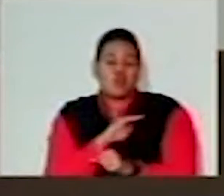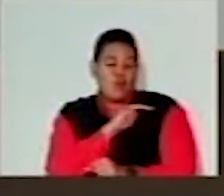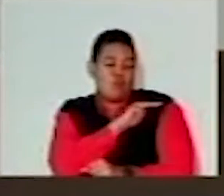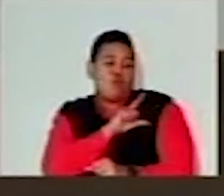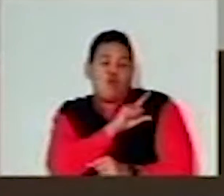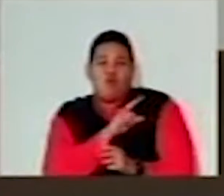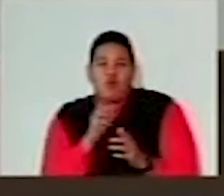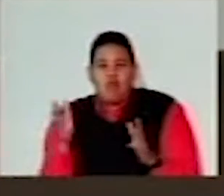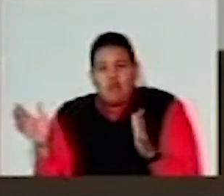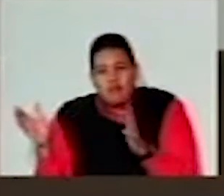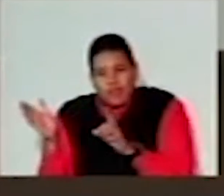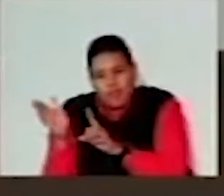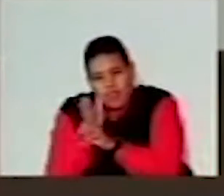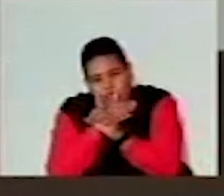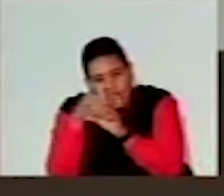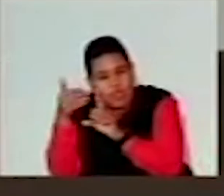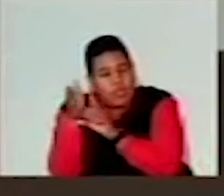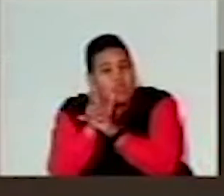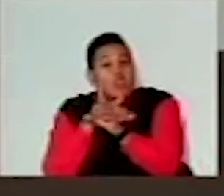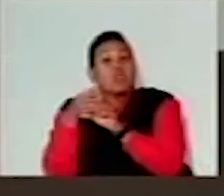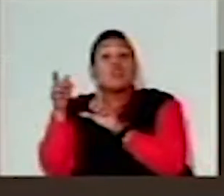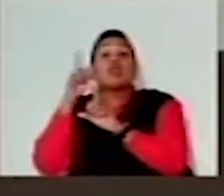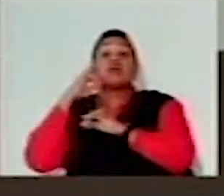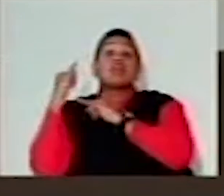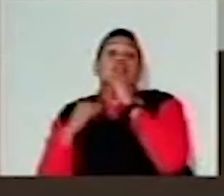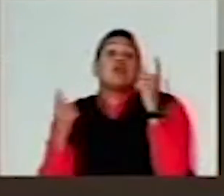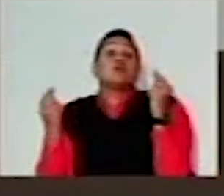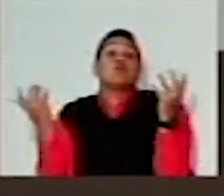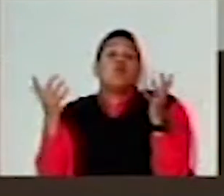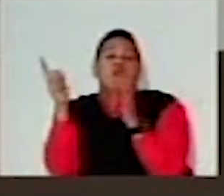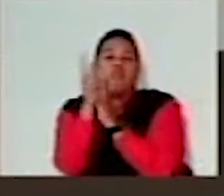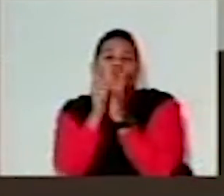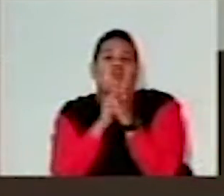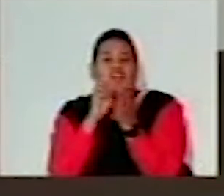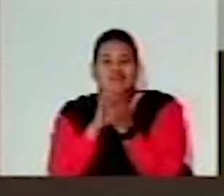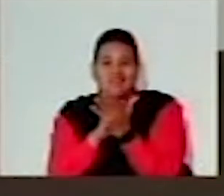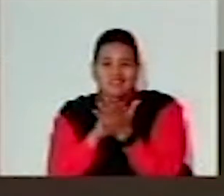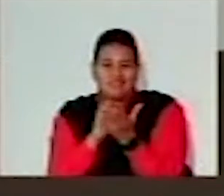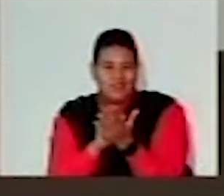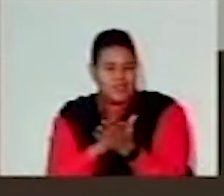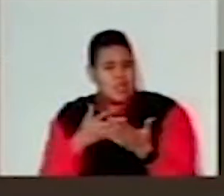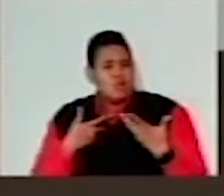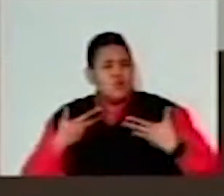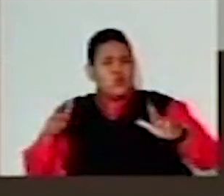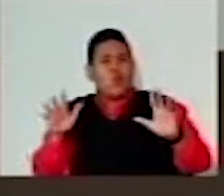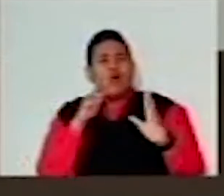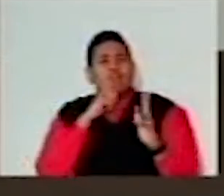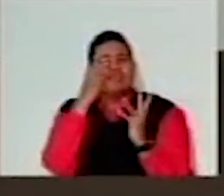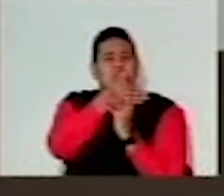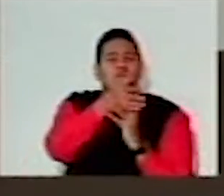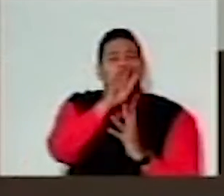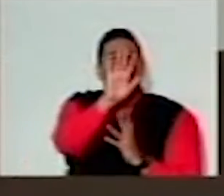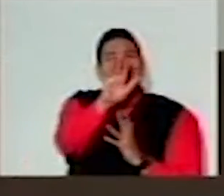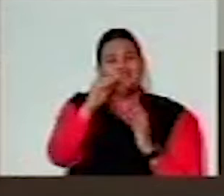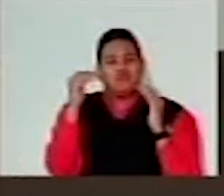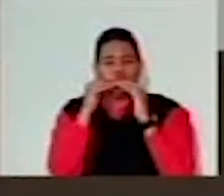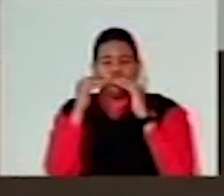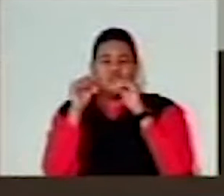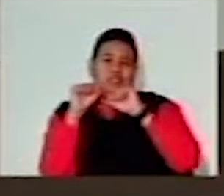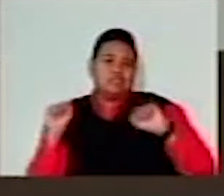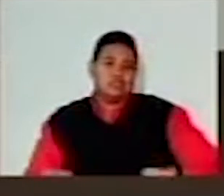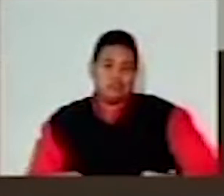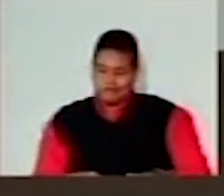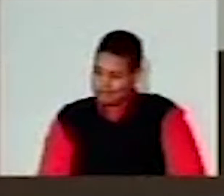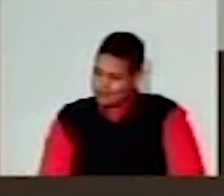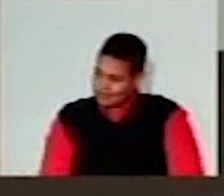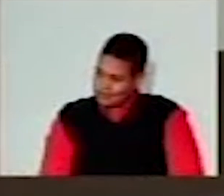suasion, and the last thing we want to do is to legislate. We do not want to interfere with the judiciary. But, Mr. Speaker,